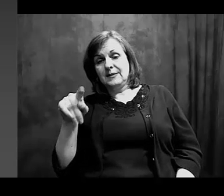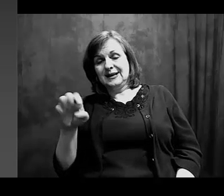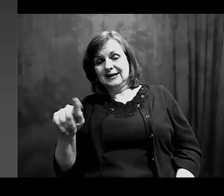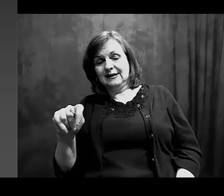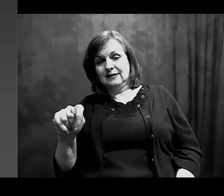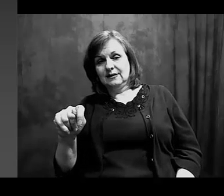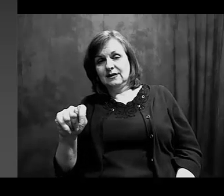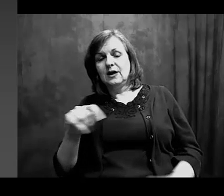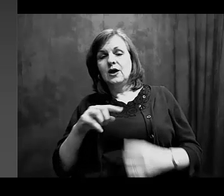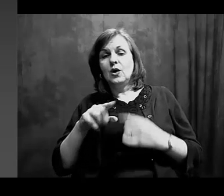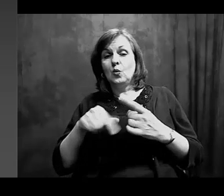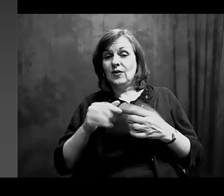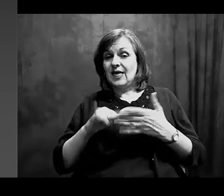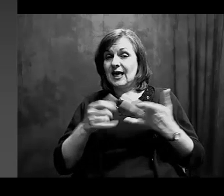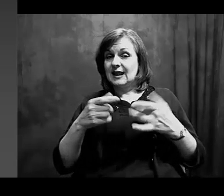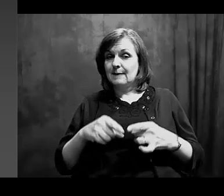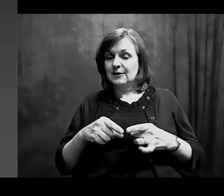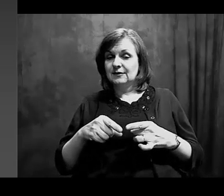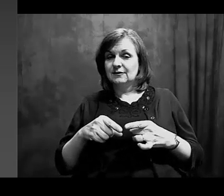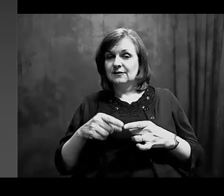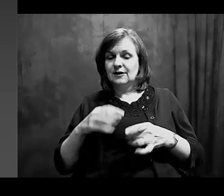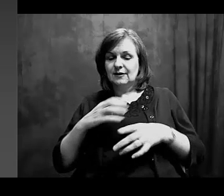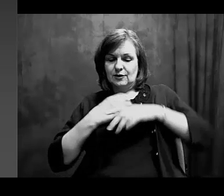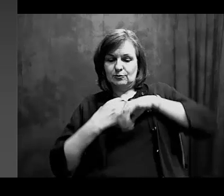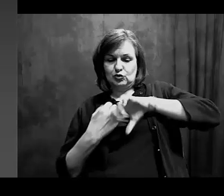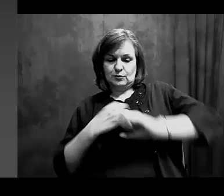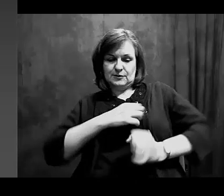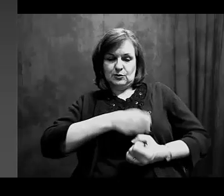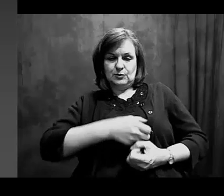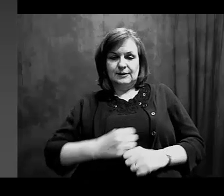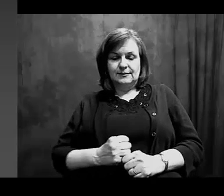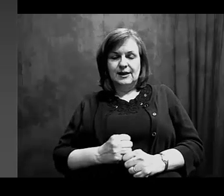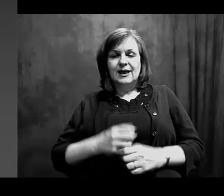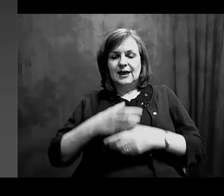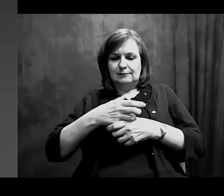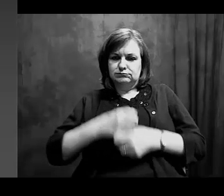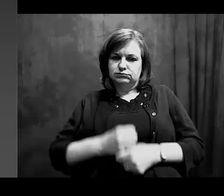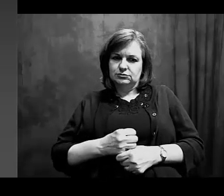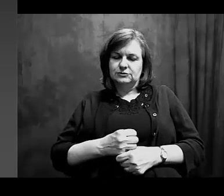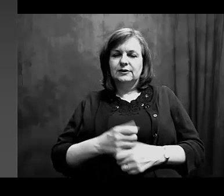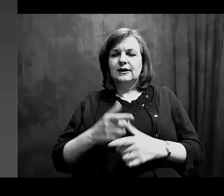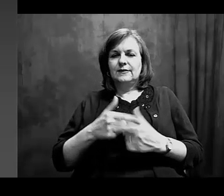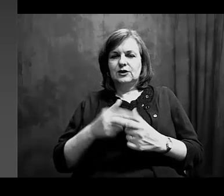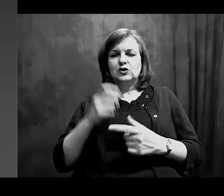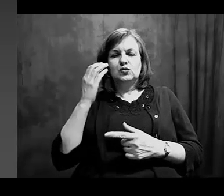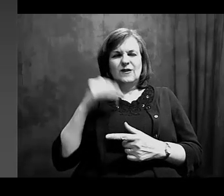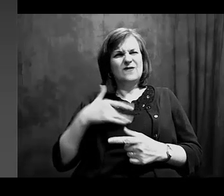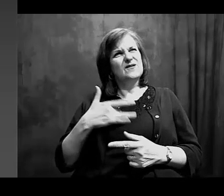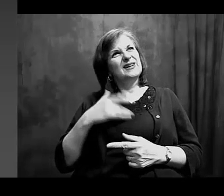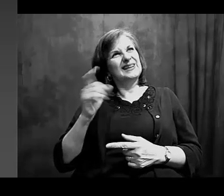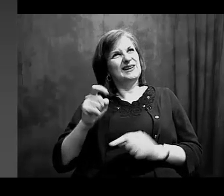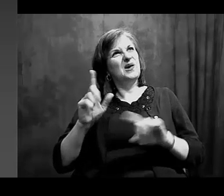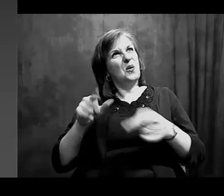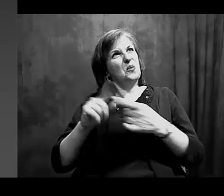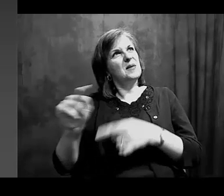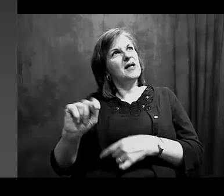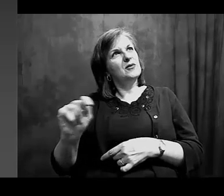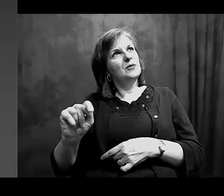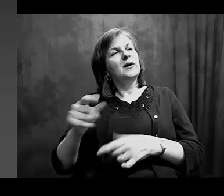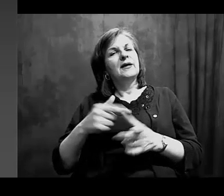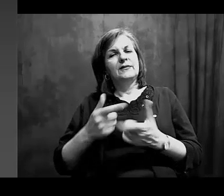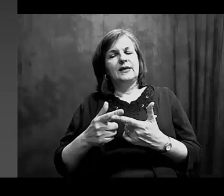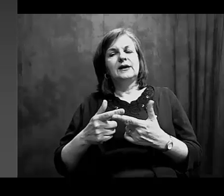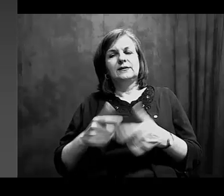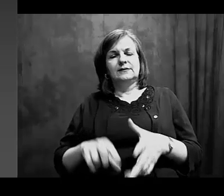The rectum is the end of the large intestine, so this is the essentially the bottom part of your large